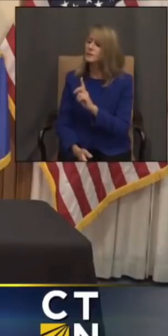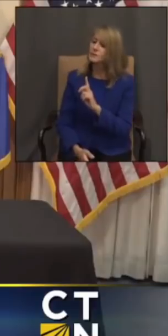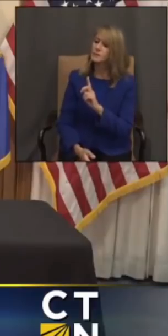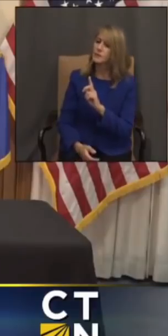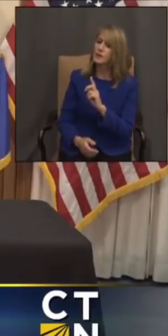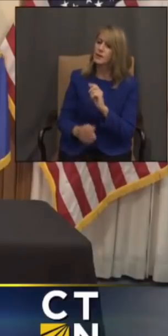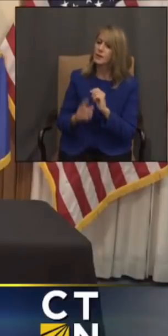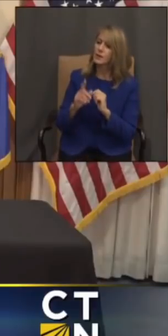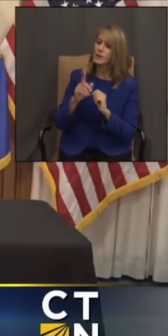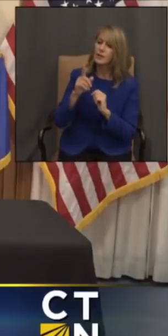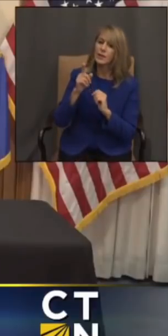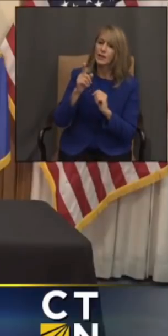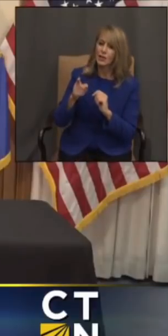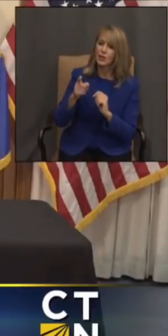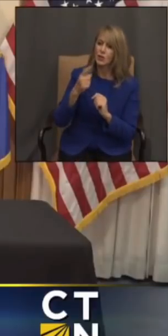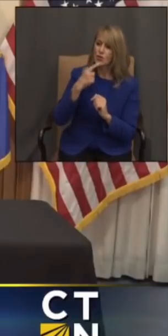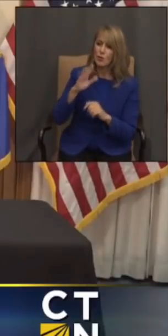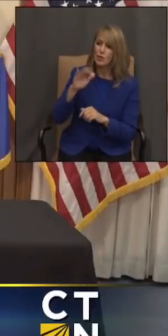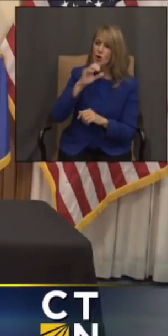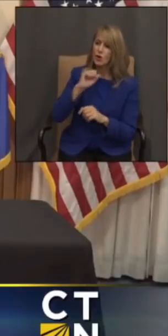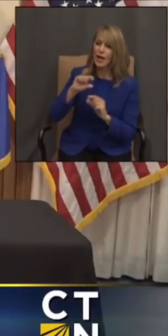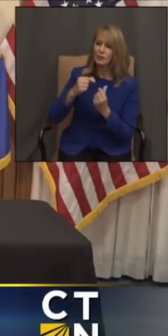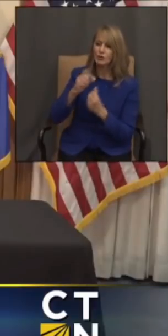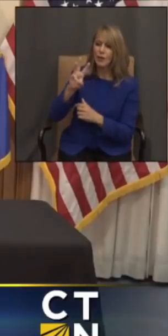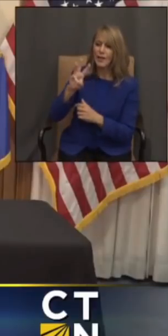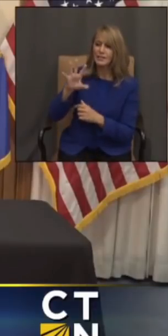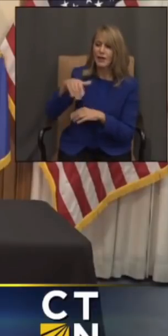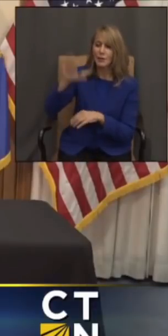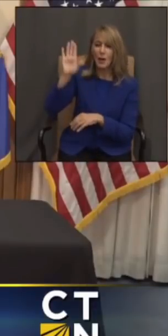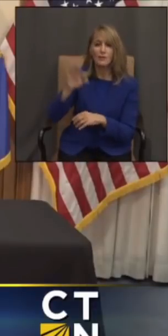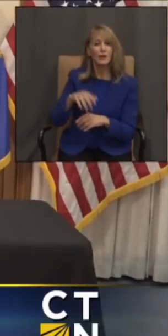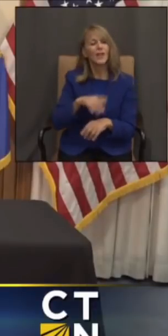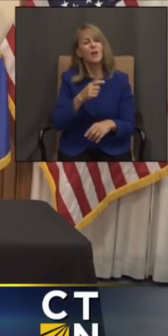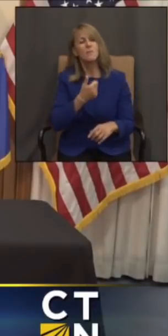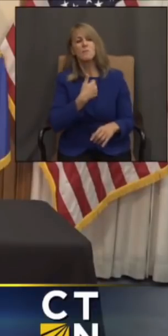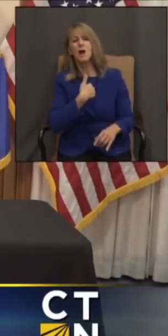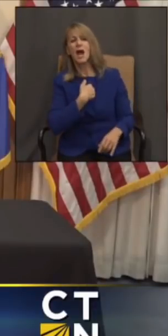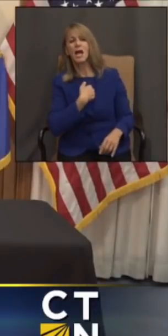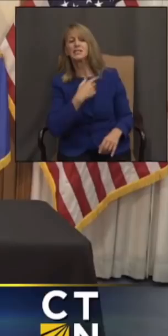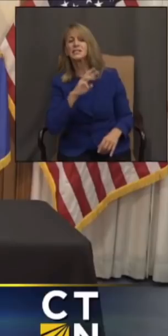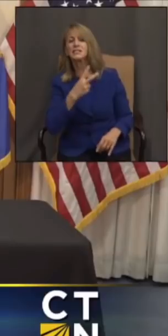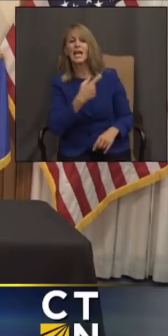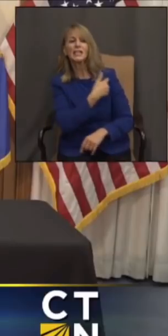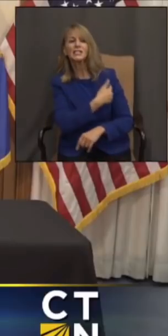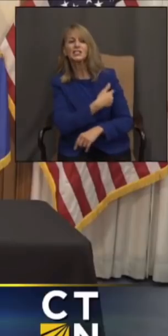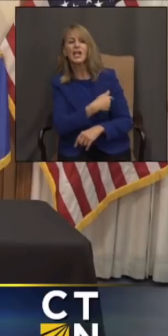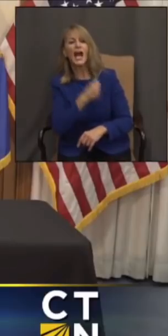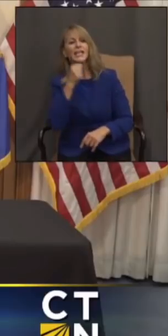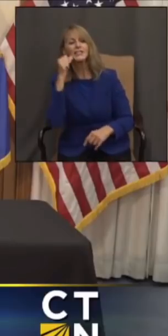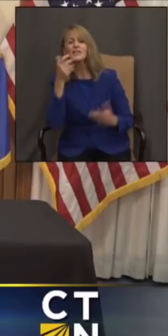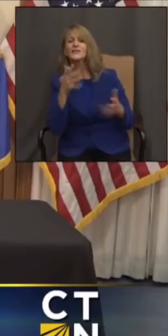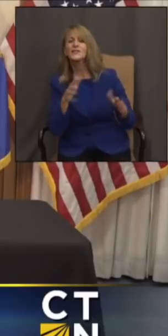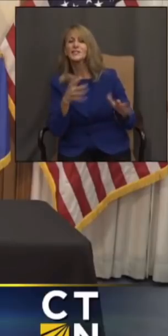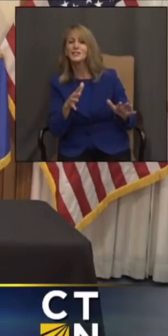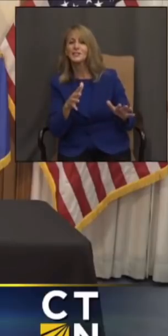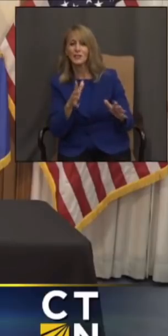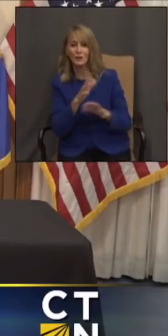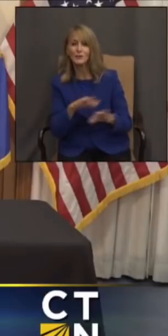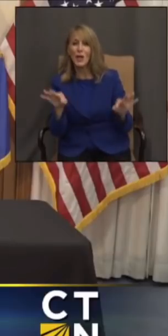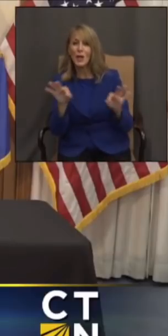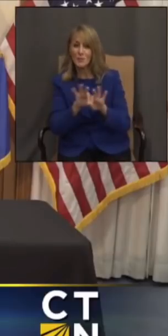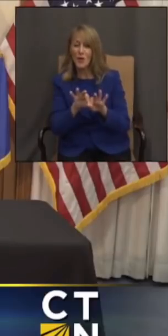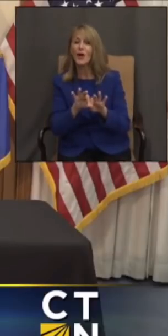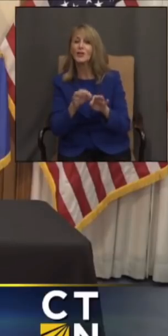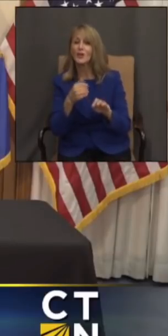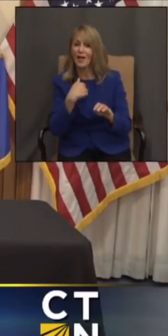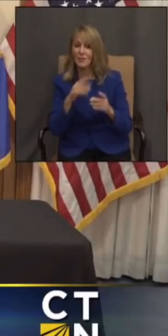you were shouting out your age group. My age group is picking up. I got my second shot yesterday, so it's important to have those credible messengers out